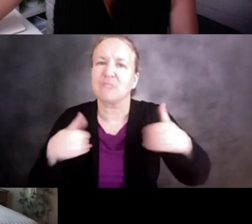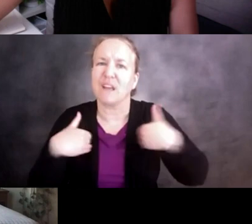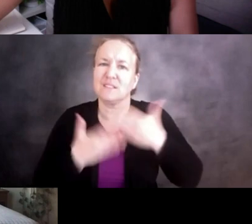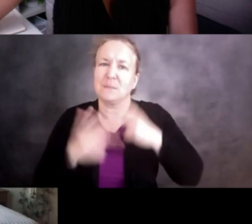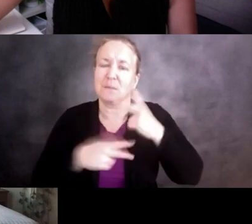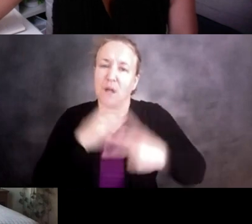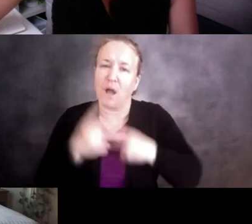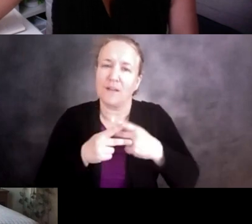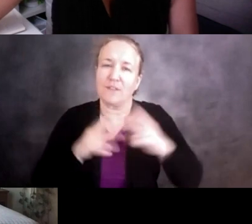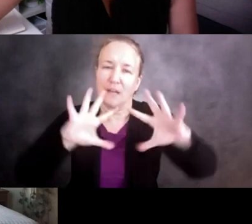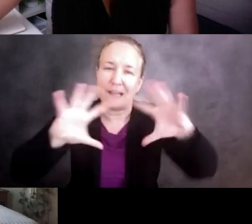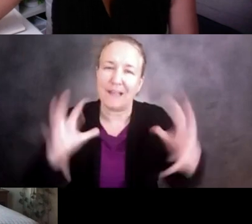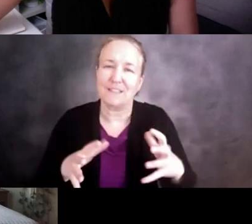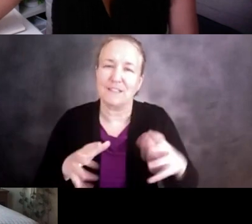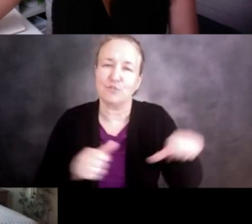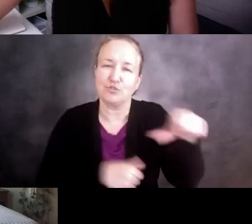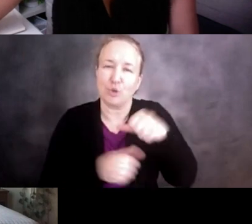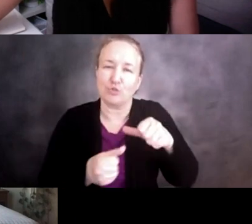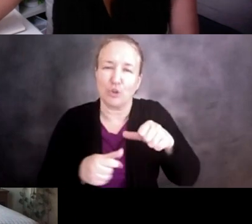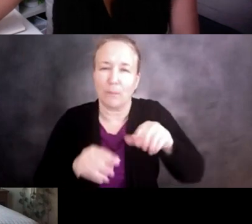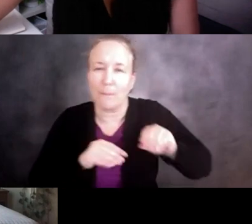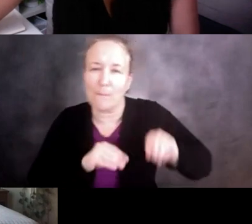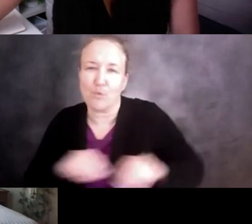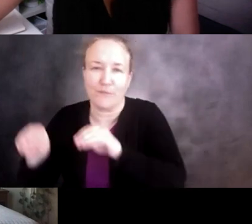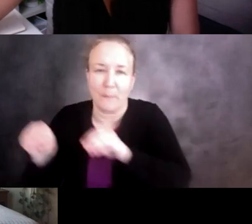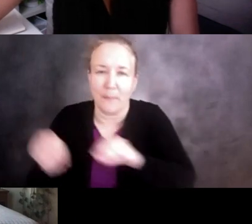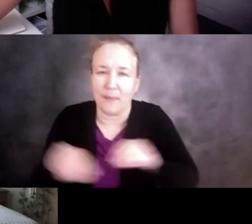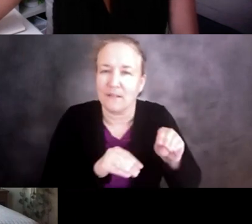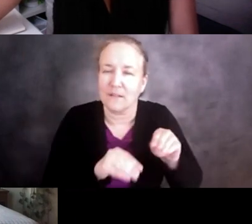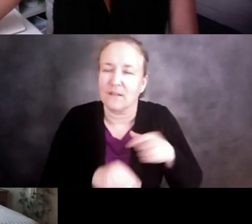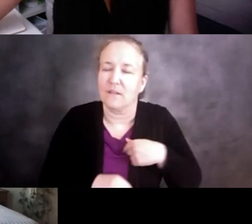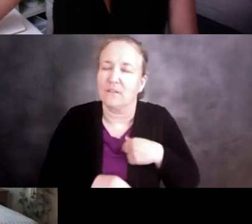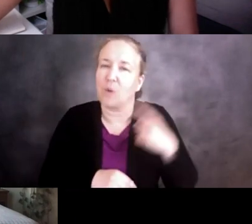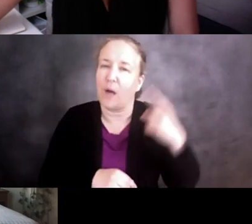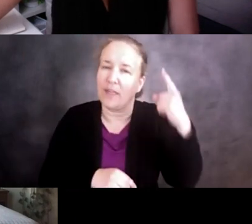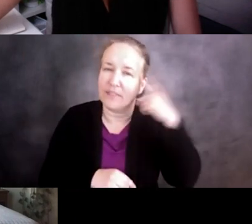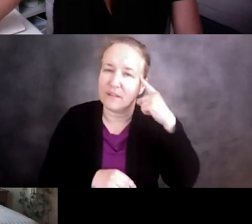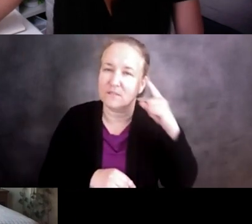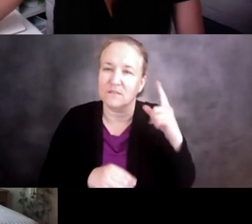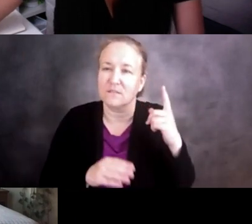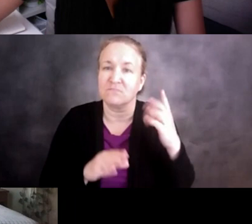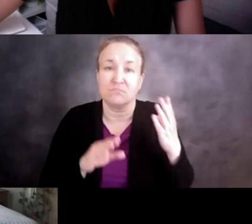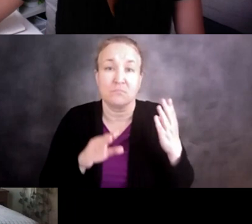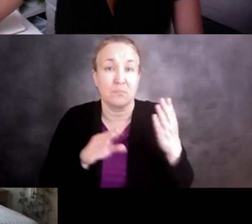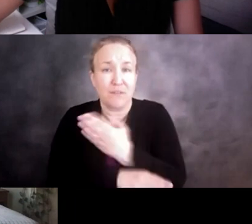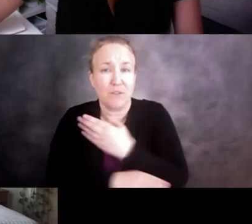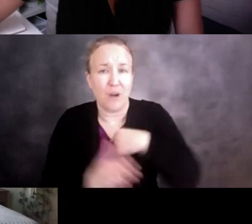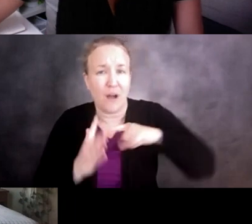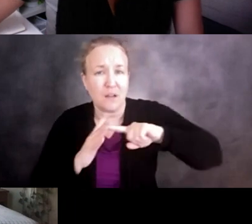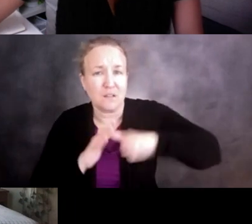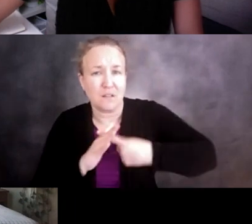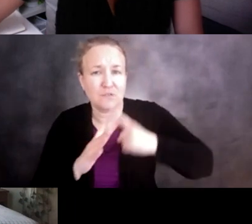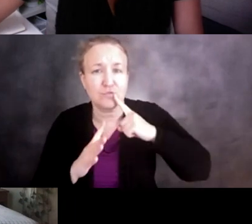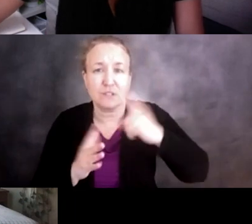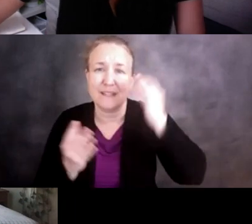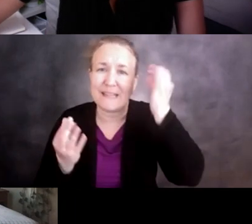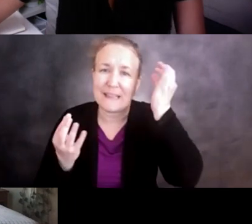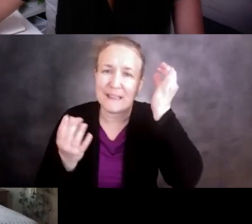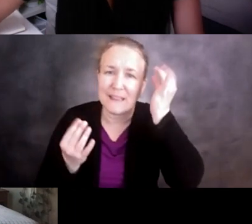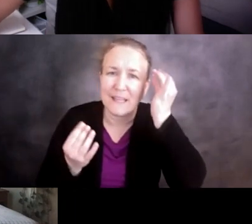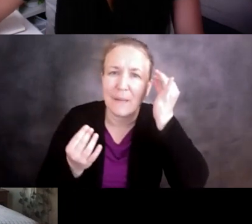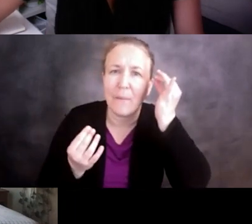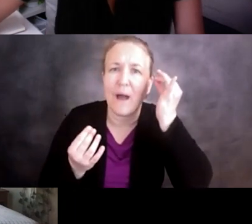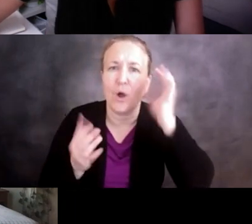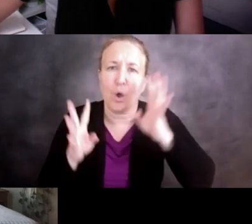social moving. And so I think that even before I began to really think about kind of